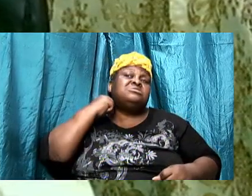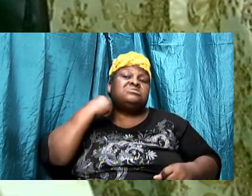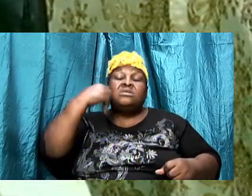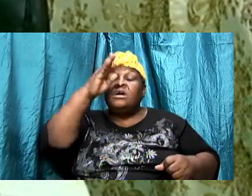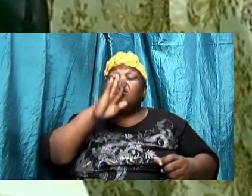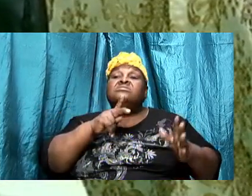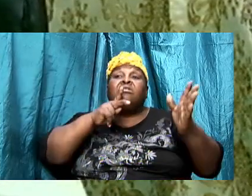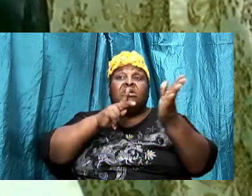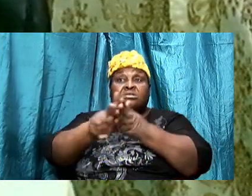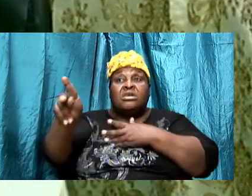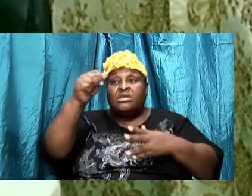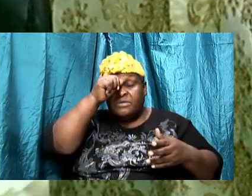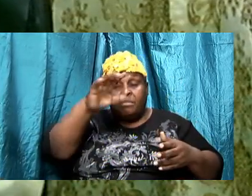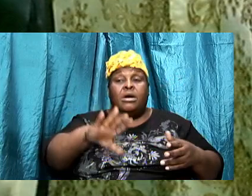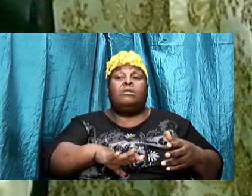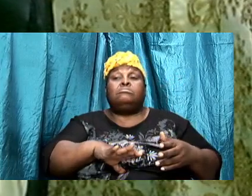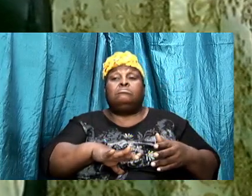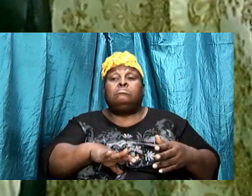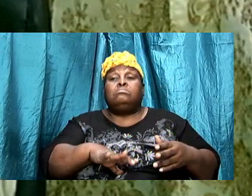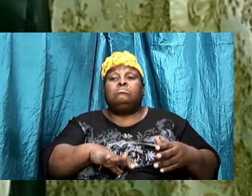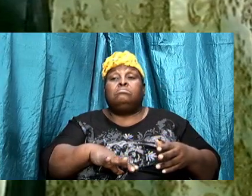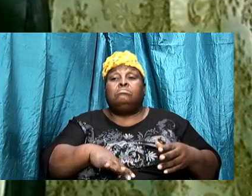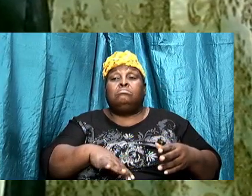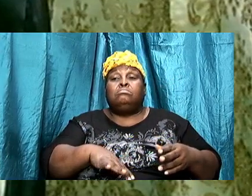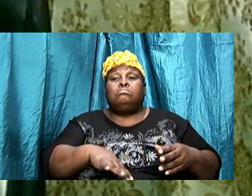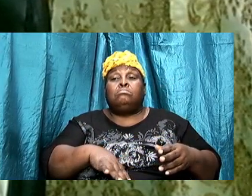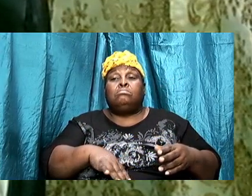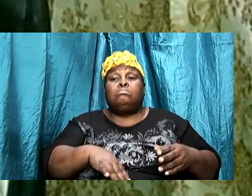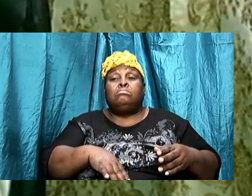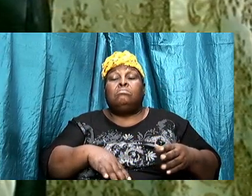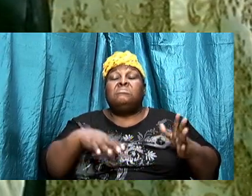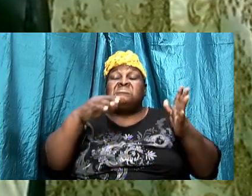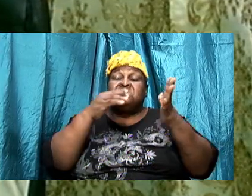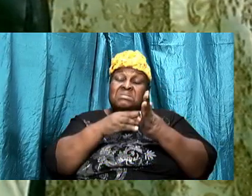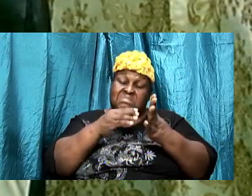him. And you know, and again,